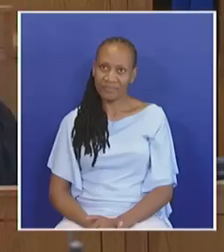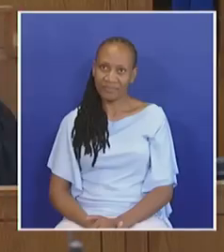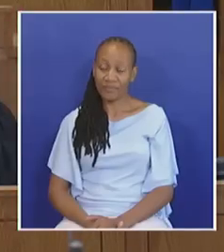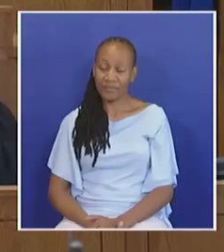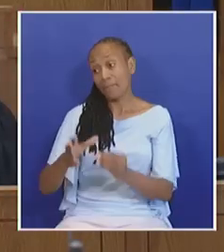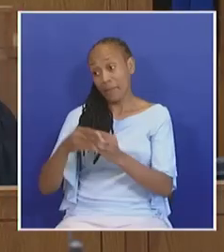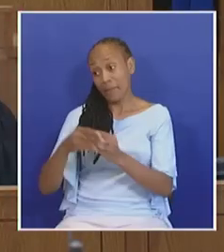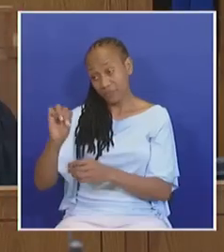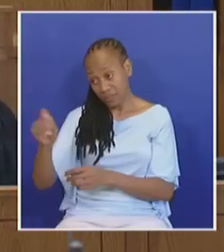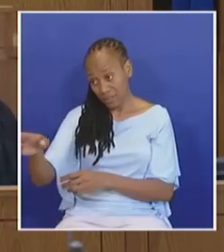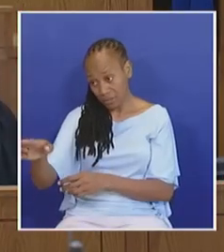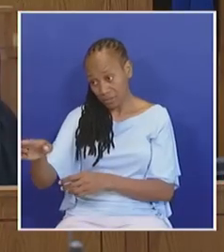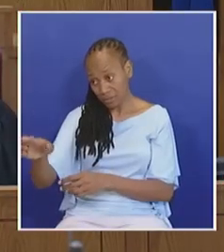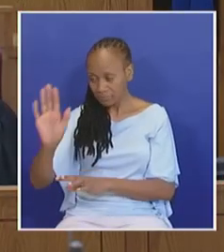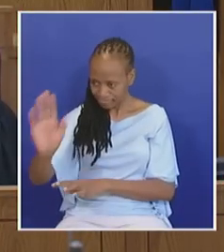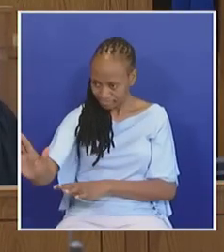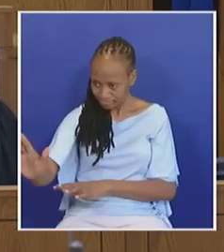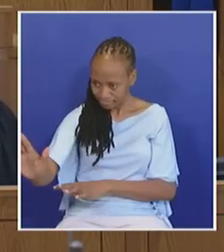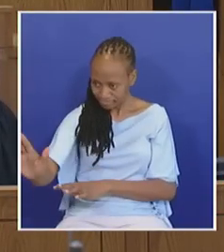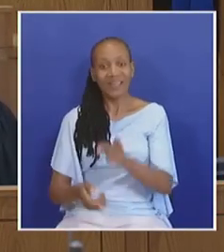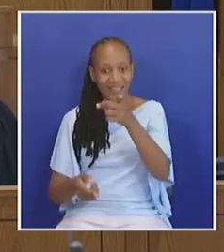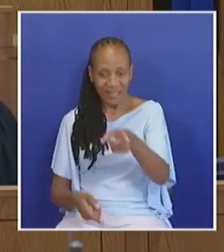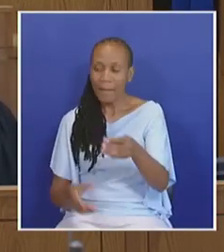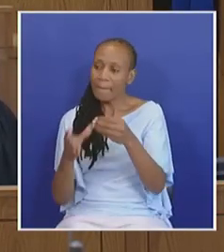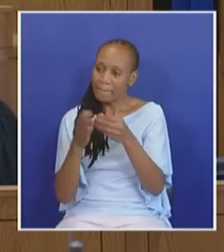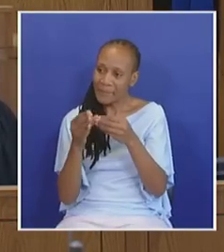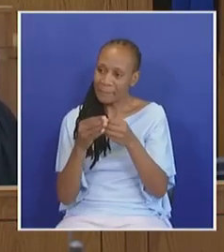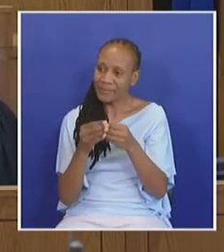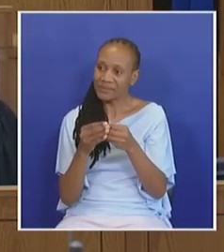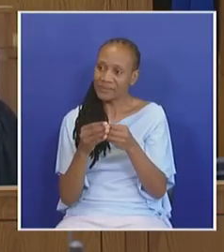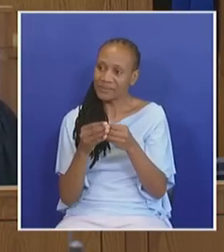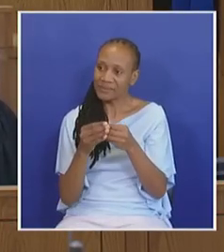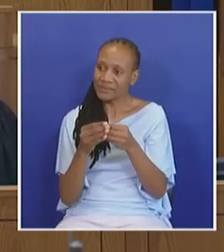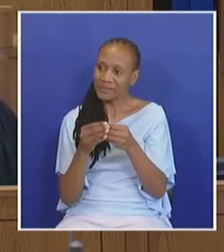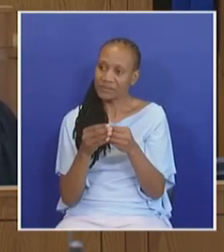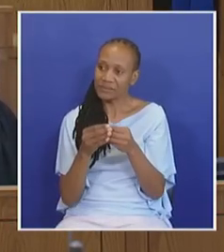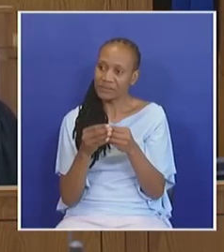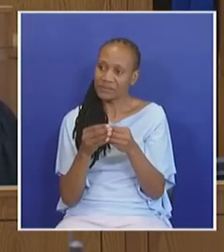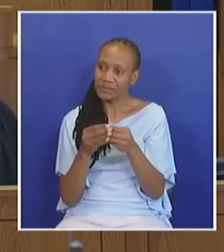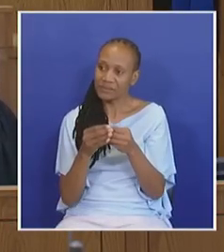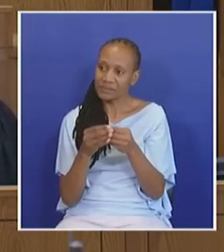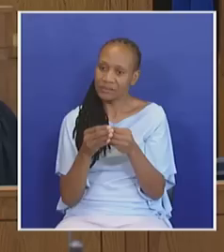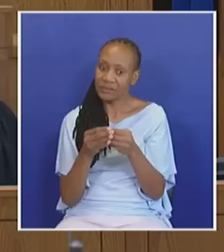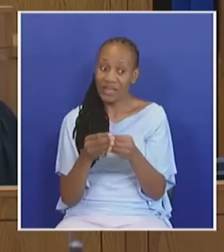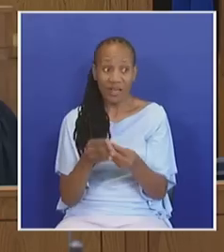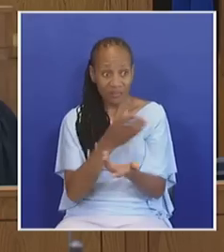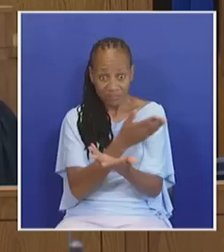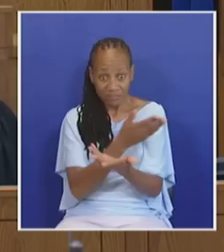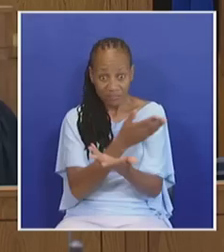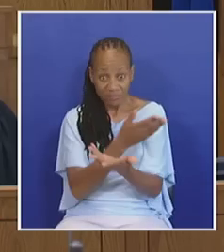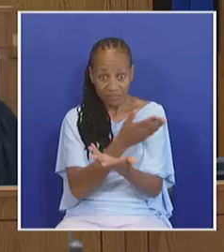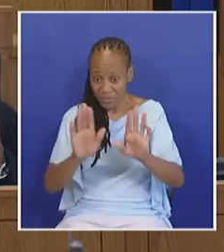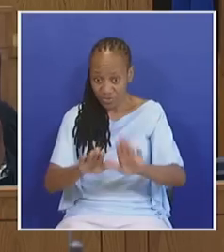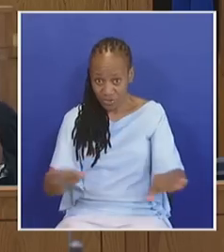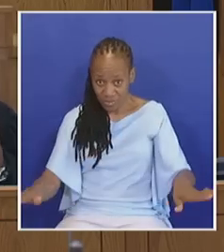it. Because honorable members must also not be reduced or be treated like little children in this house.